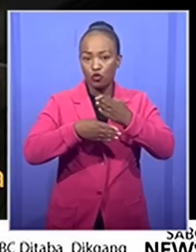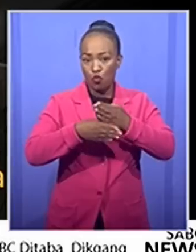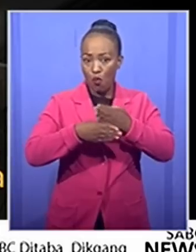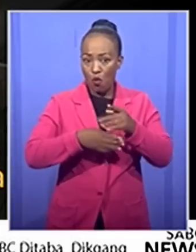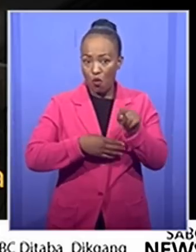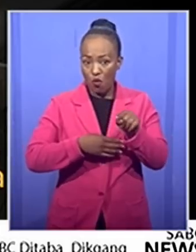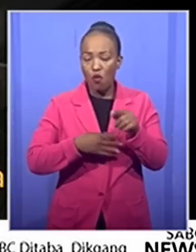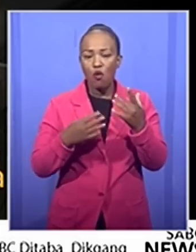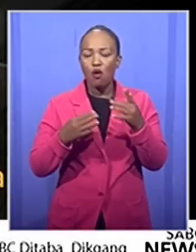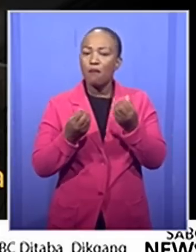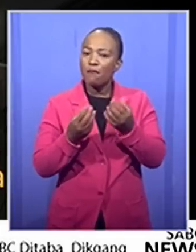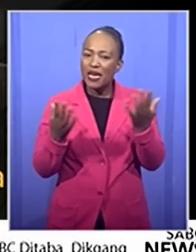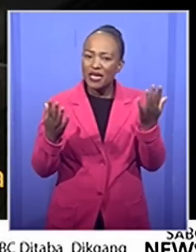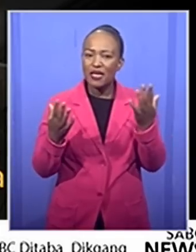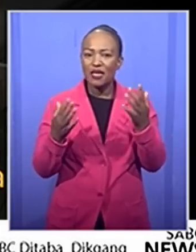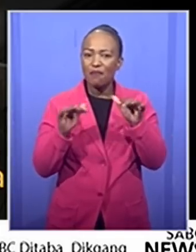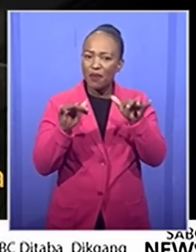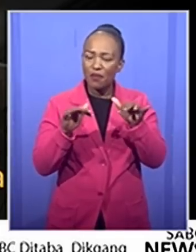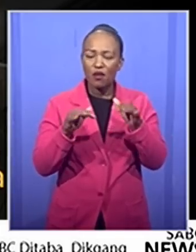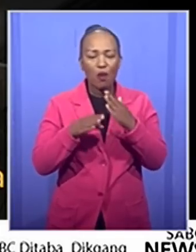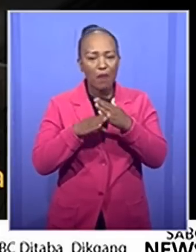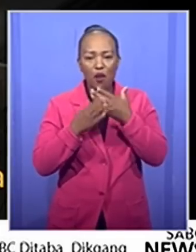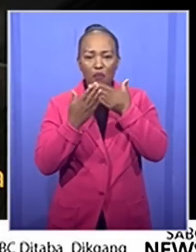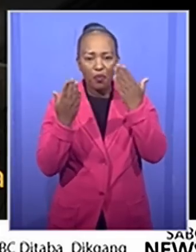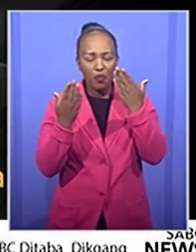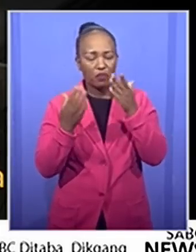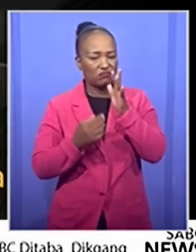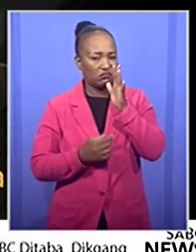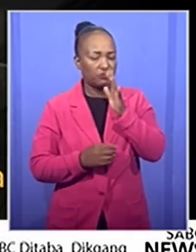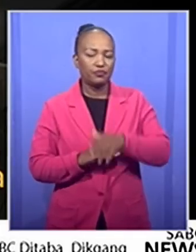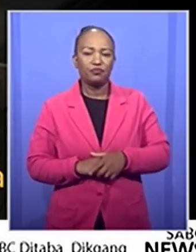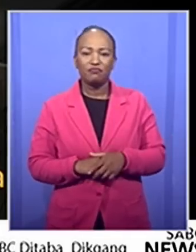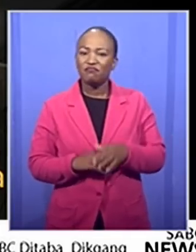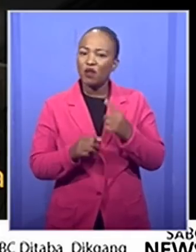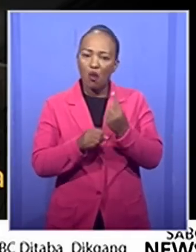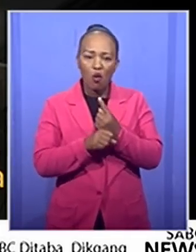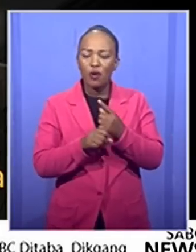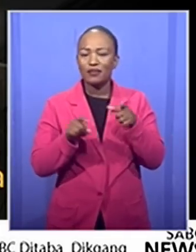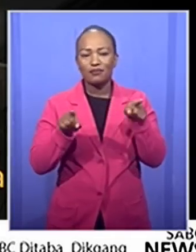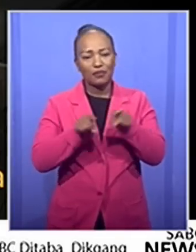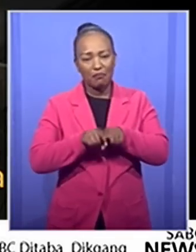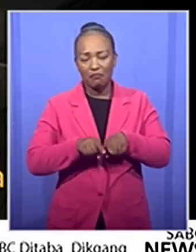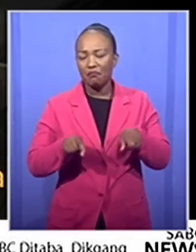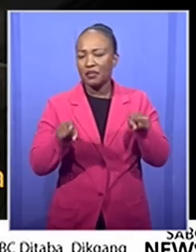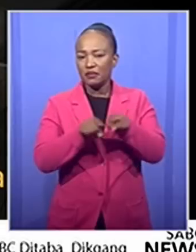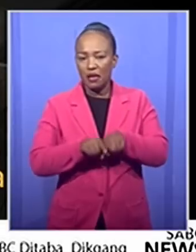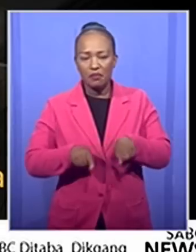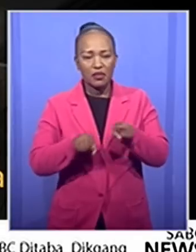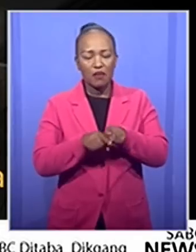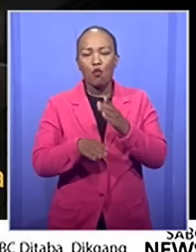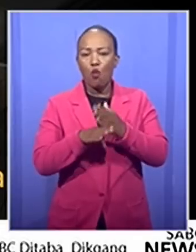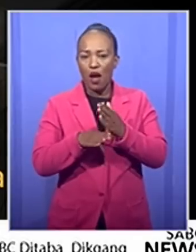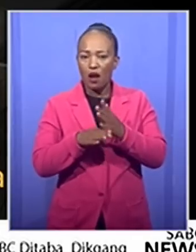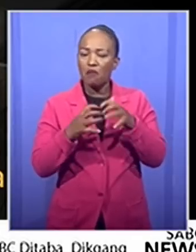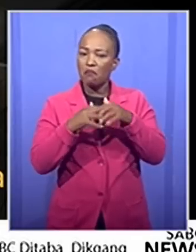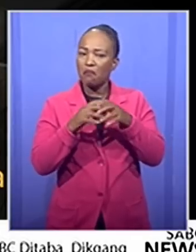borena meloko le metswalle tlhoko ga mešomo ke mentši phela bolela tabete ka metla ya re mešomo e tla e